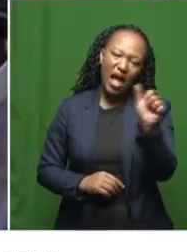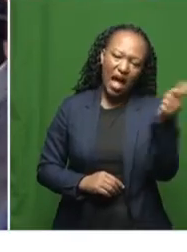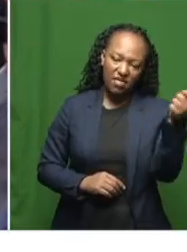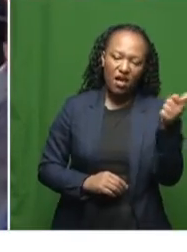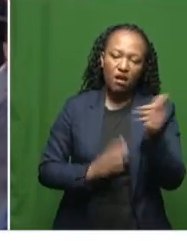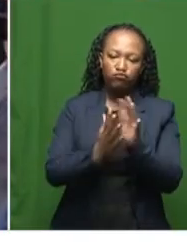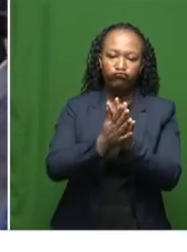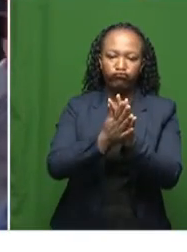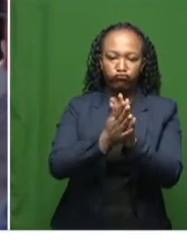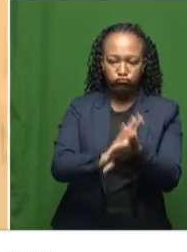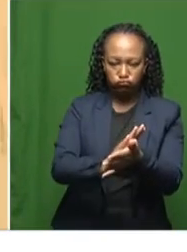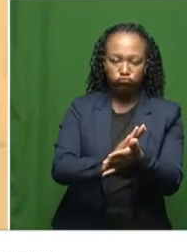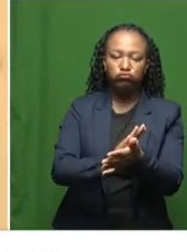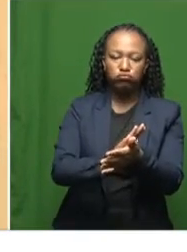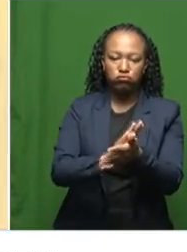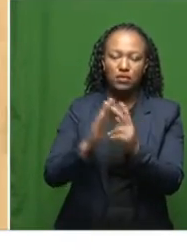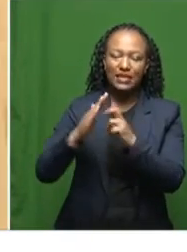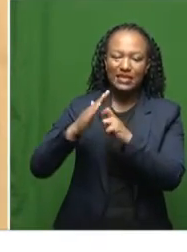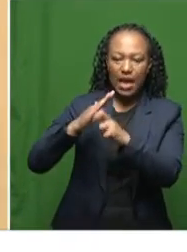Sakina.